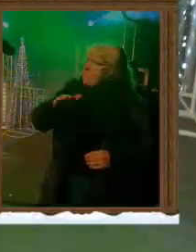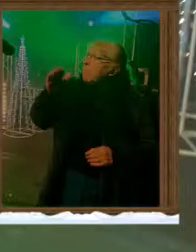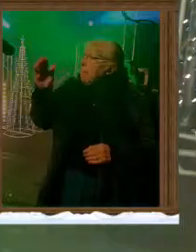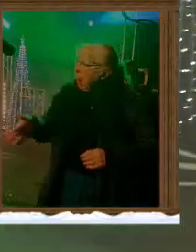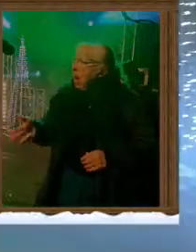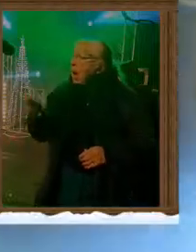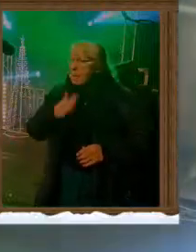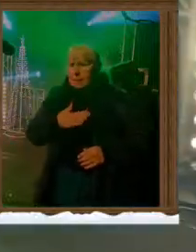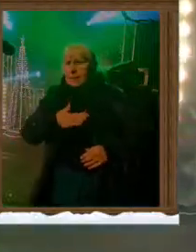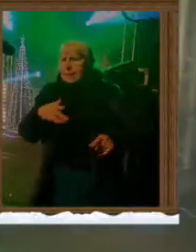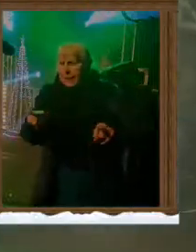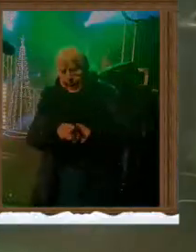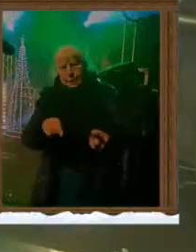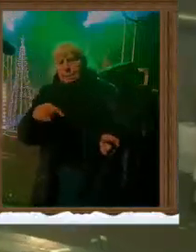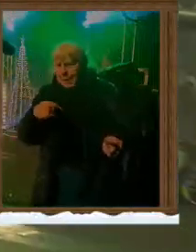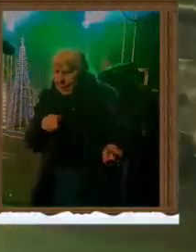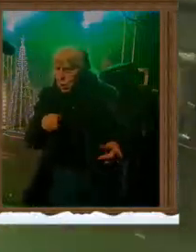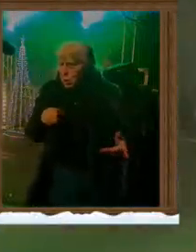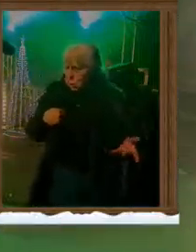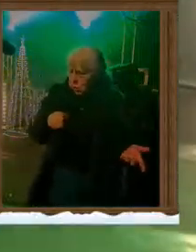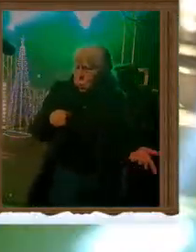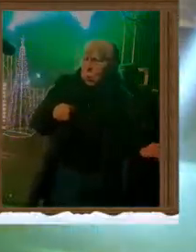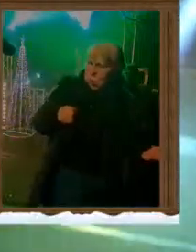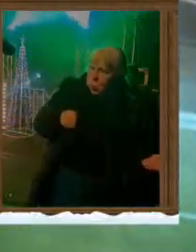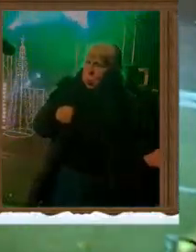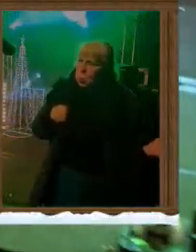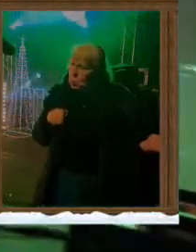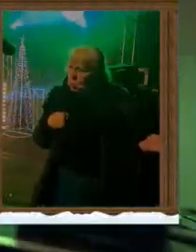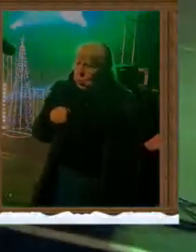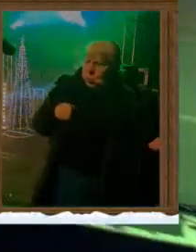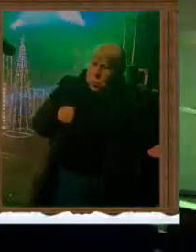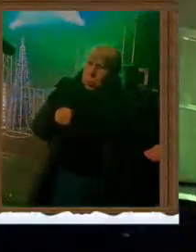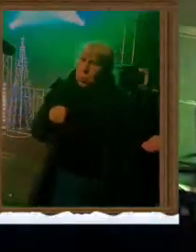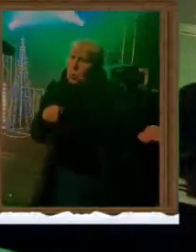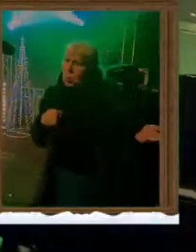And hippopotamuses is like me